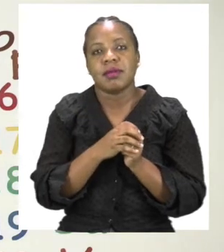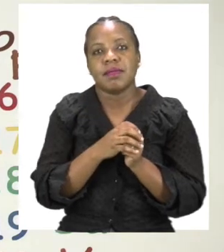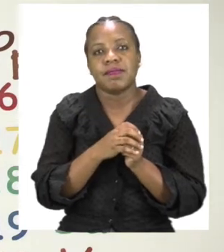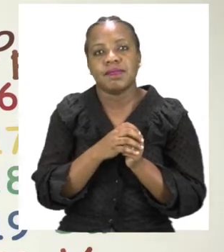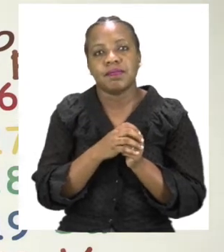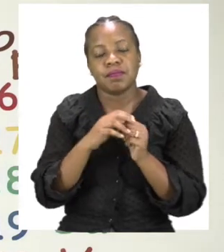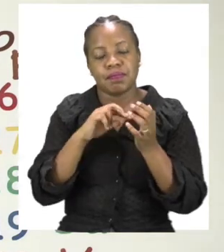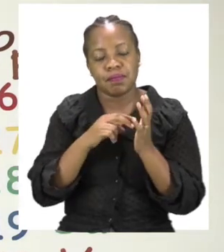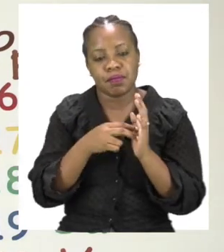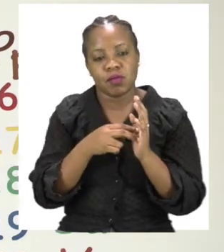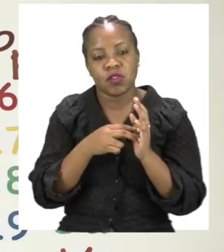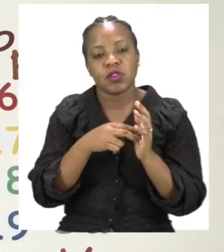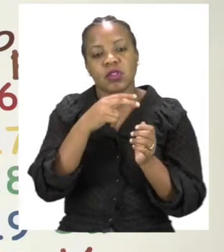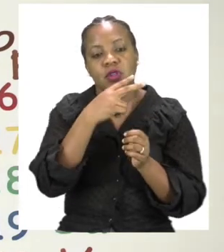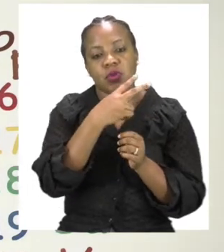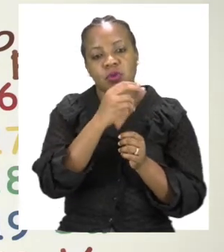20